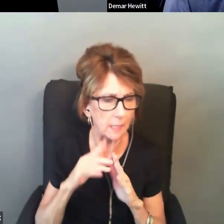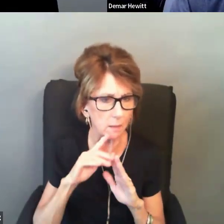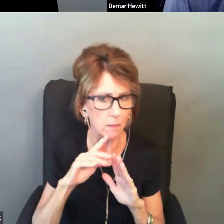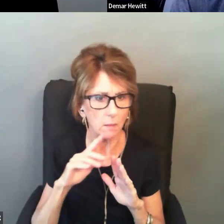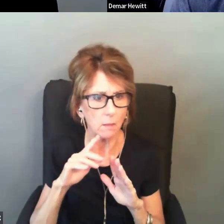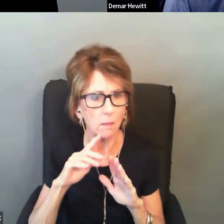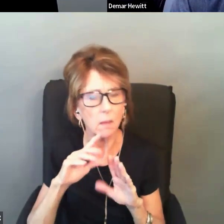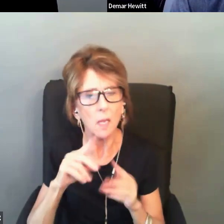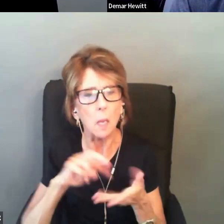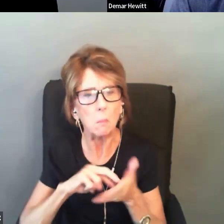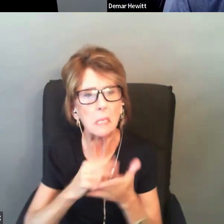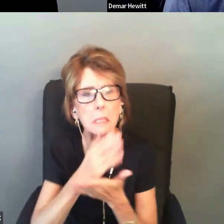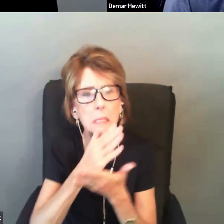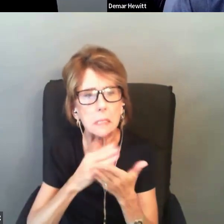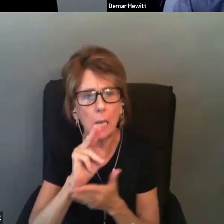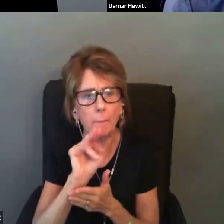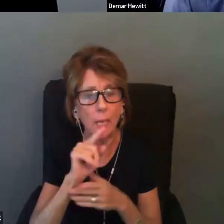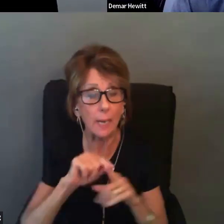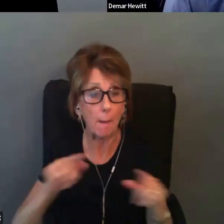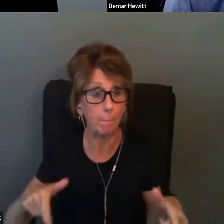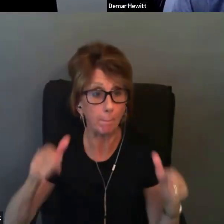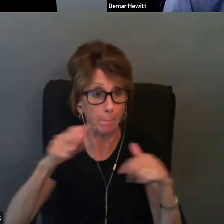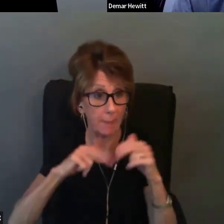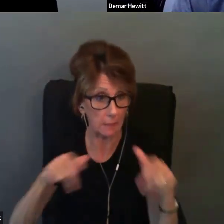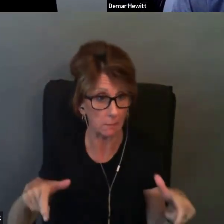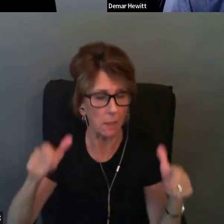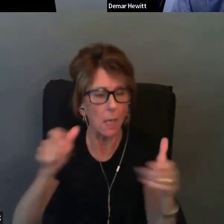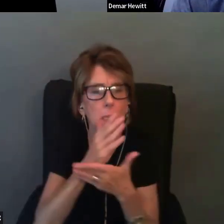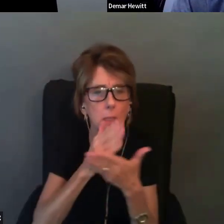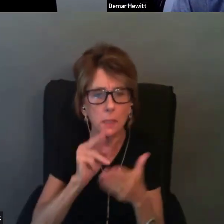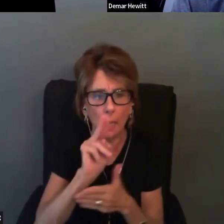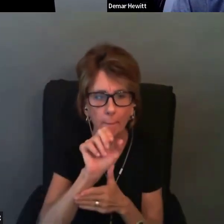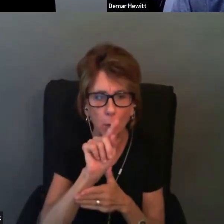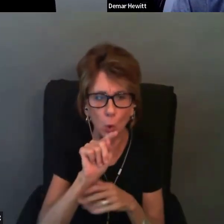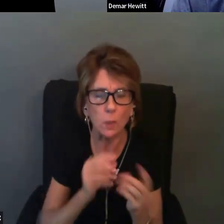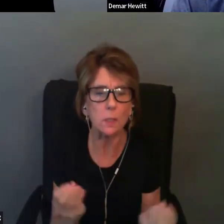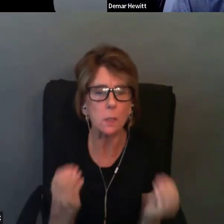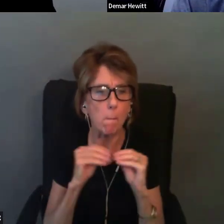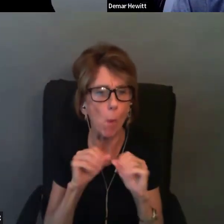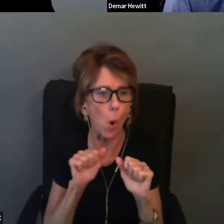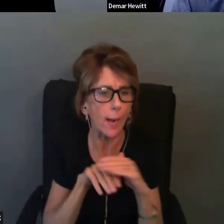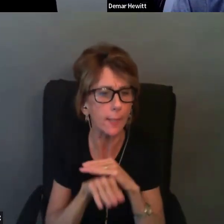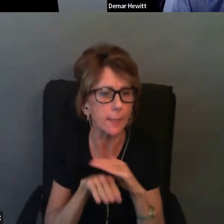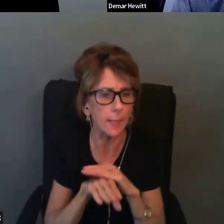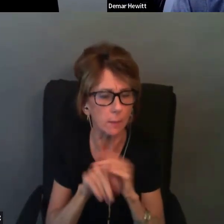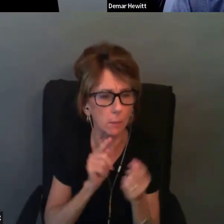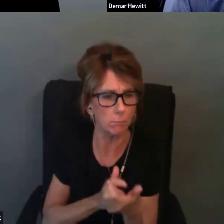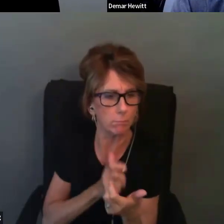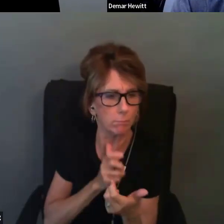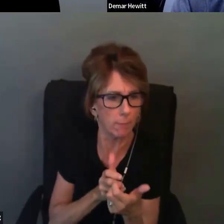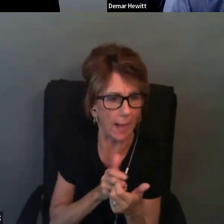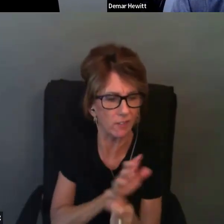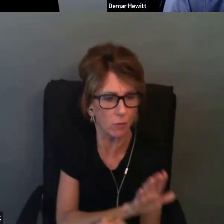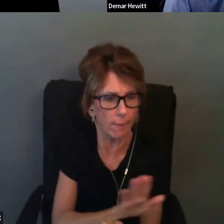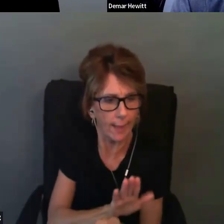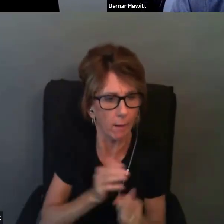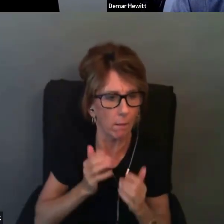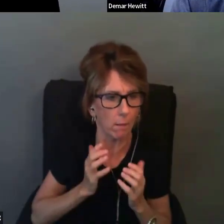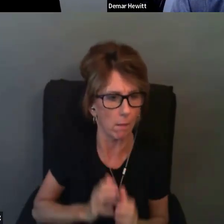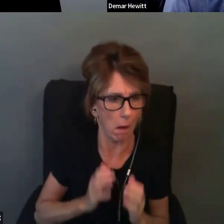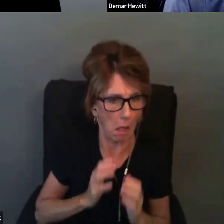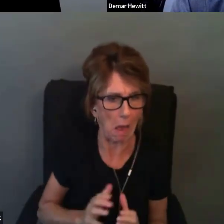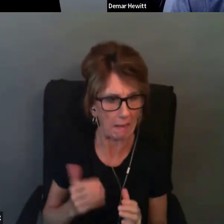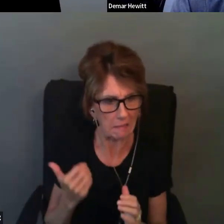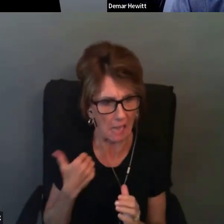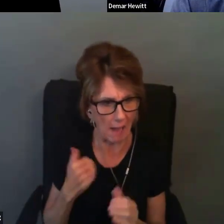number of apartment units within a building, and I believe their accessibility, they have accessibility